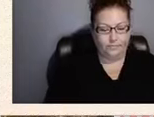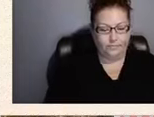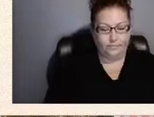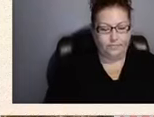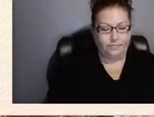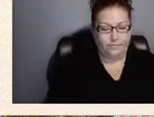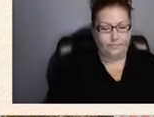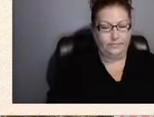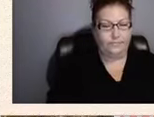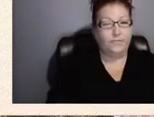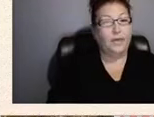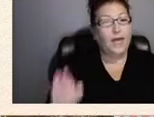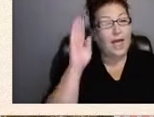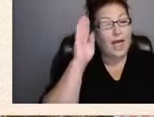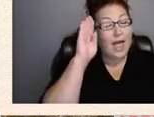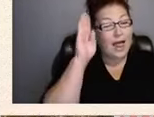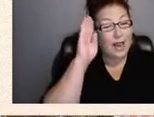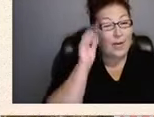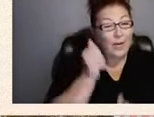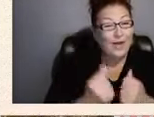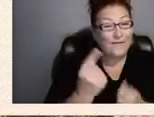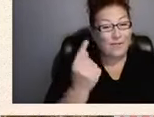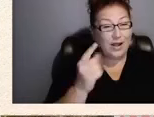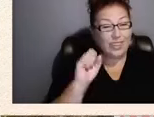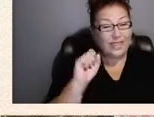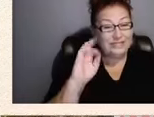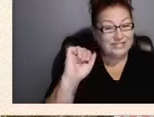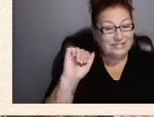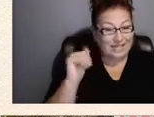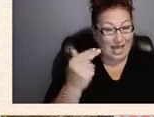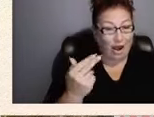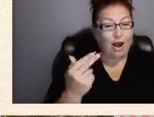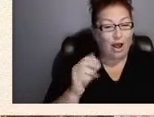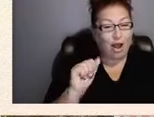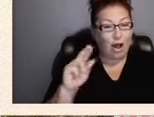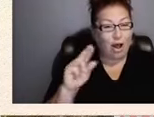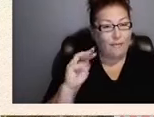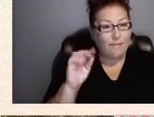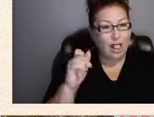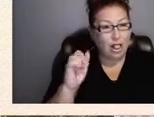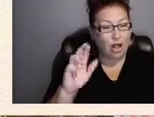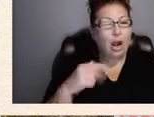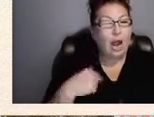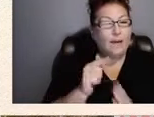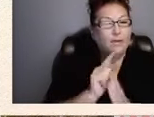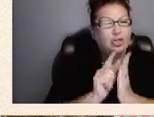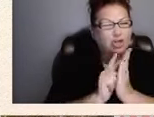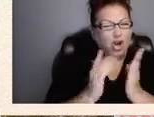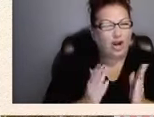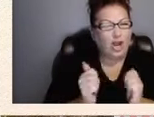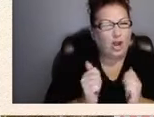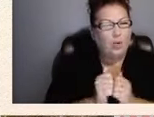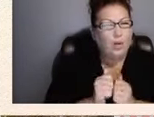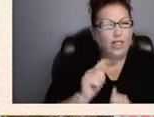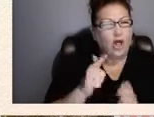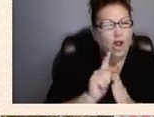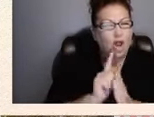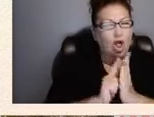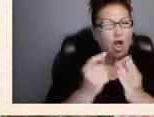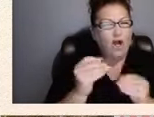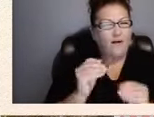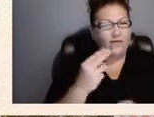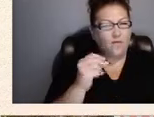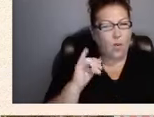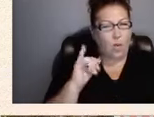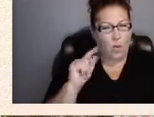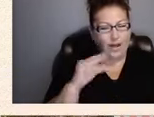Hello, everyone. This is Sarah Allmiller, and I'm an attorney with the law offices of Hoyt and Bryan. And I am going to